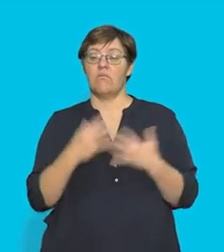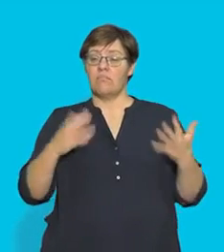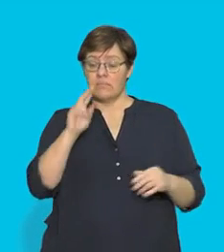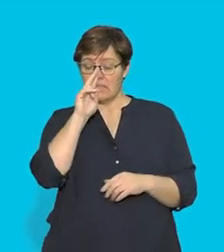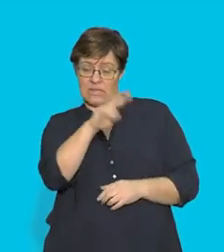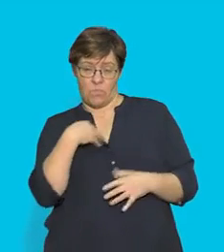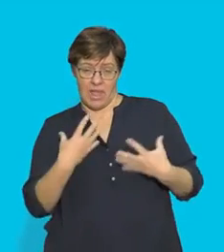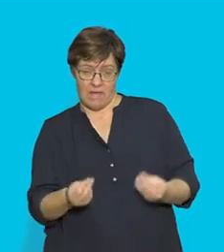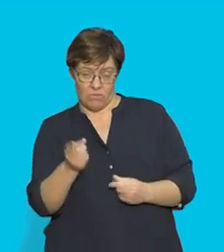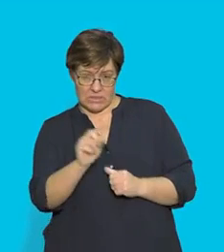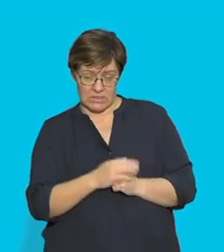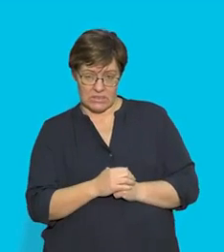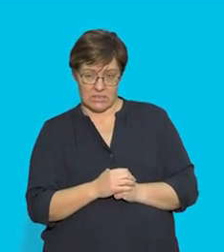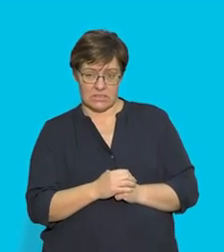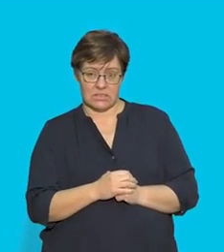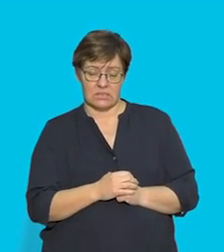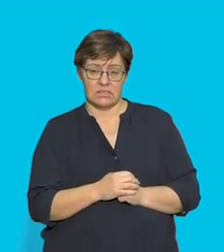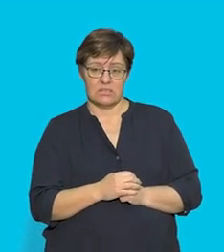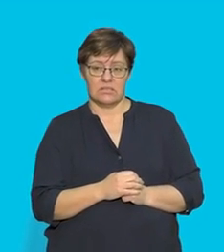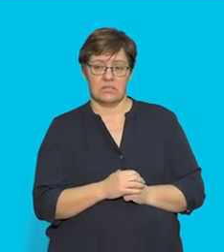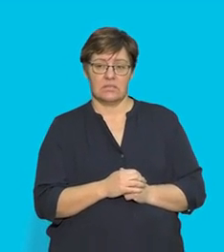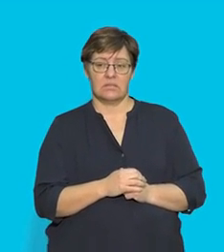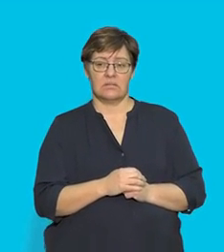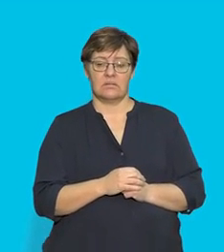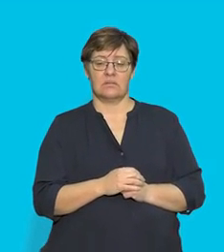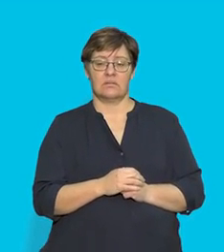we're going to see what we have. We've got